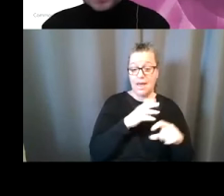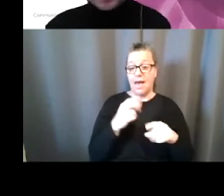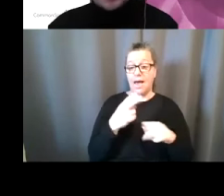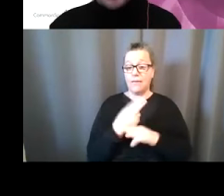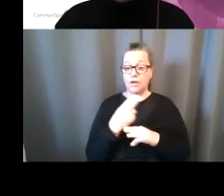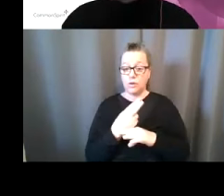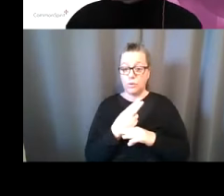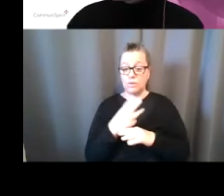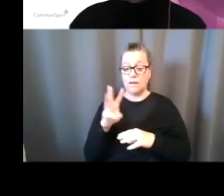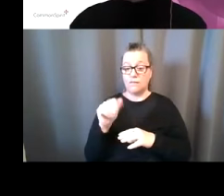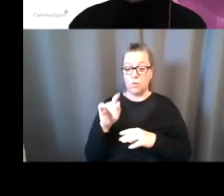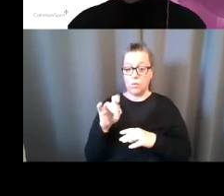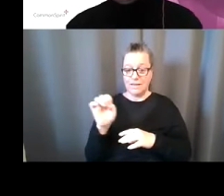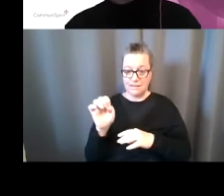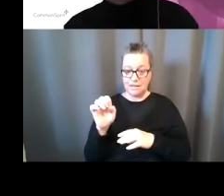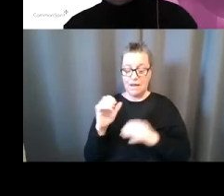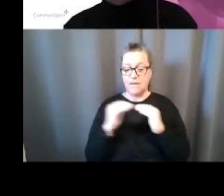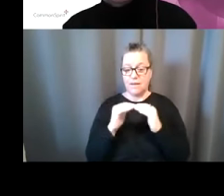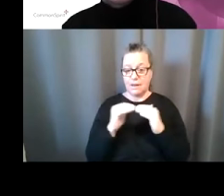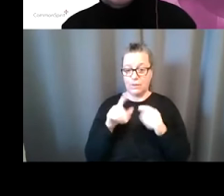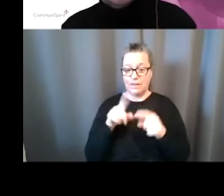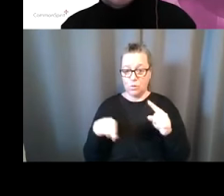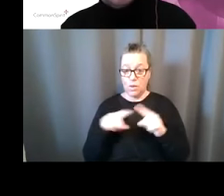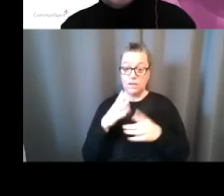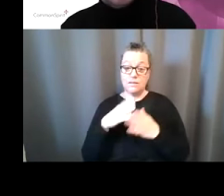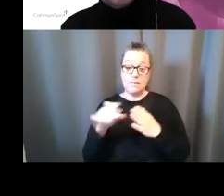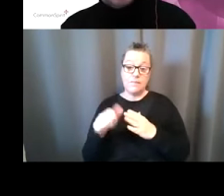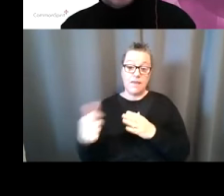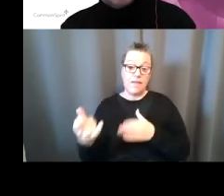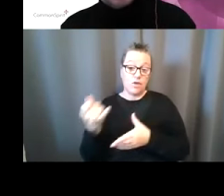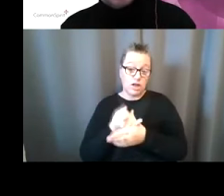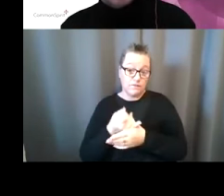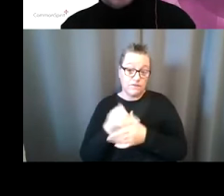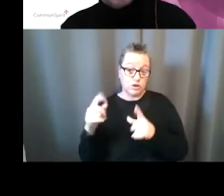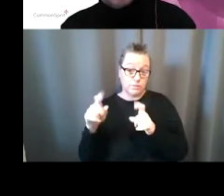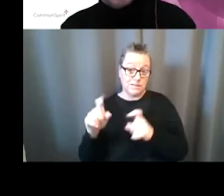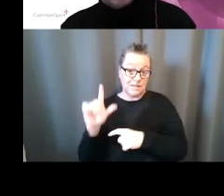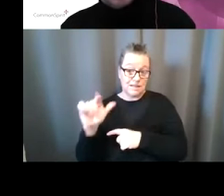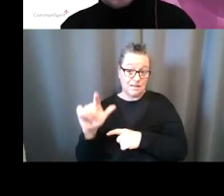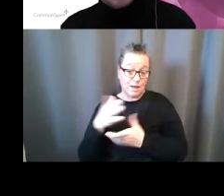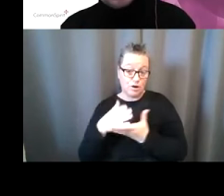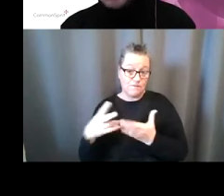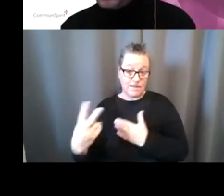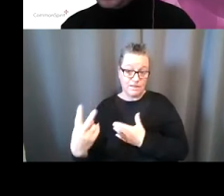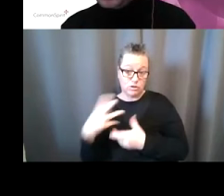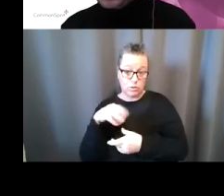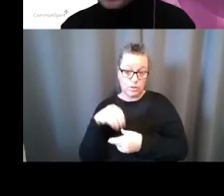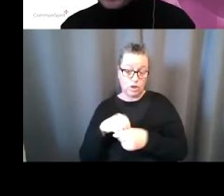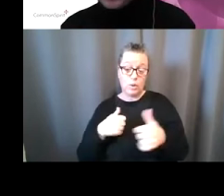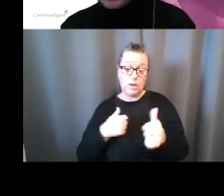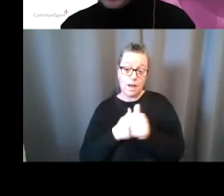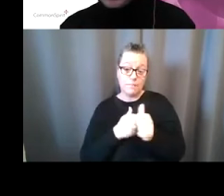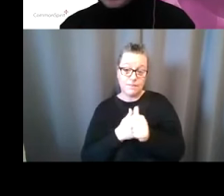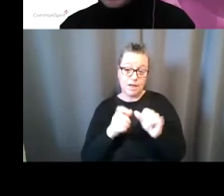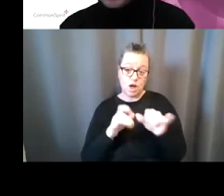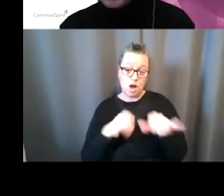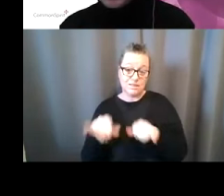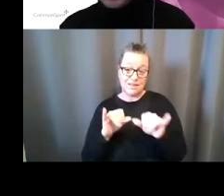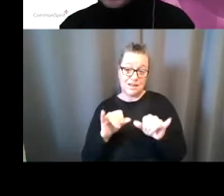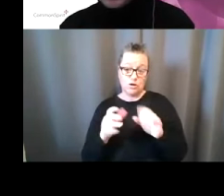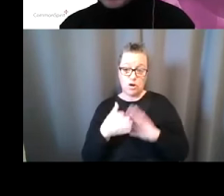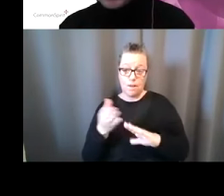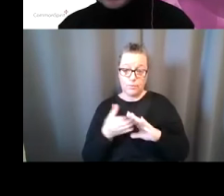of the wastes of an equity wheel. Some of the other interventions to be tested later in phase 2 included updating our standard operations